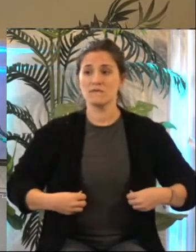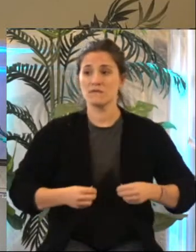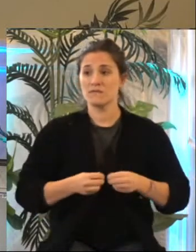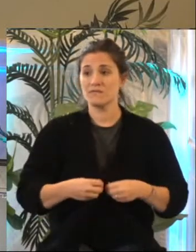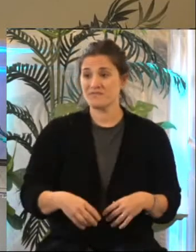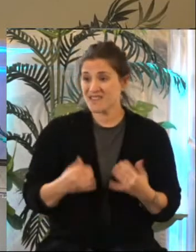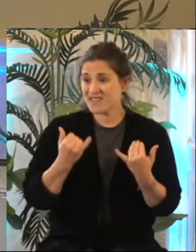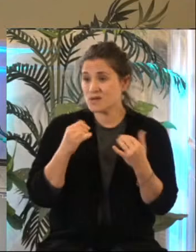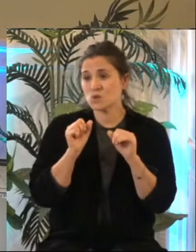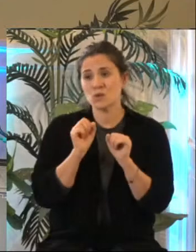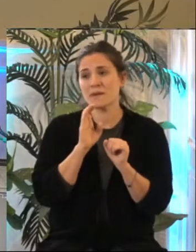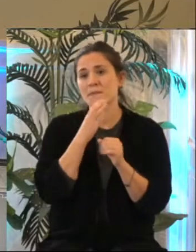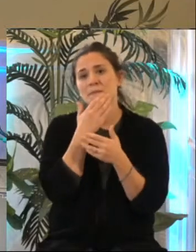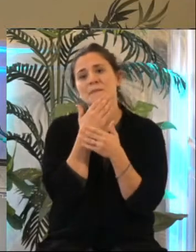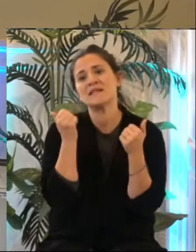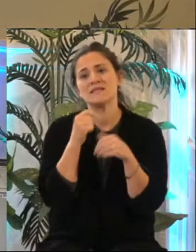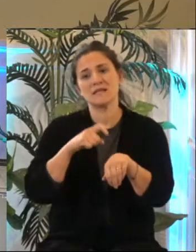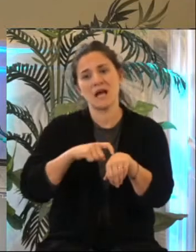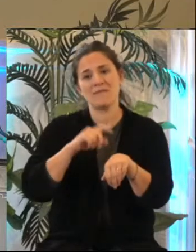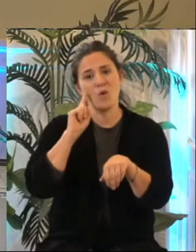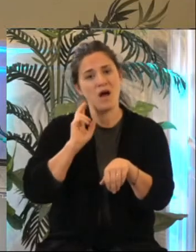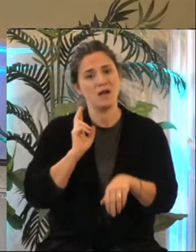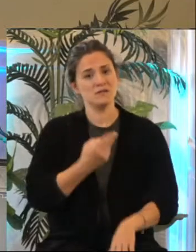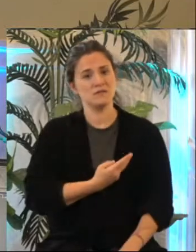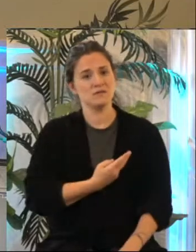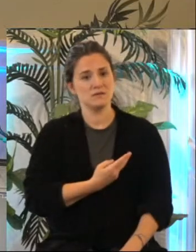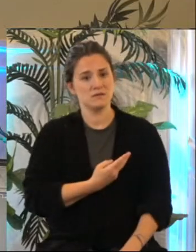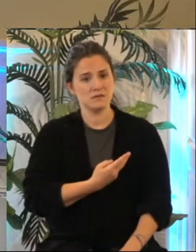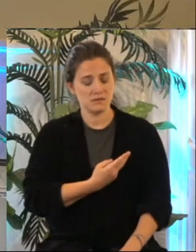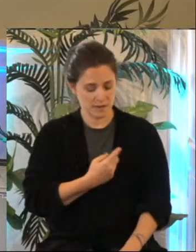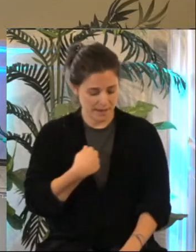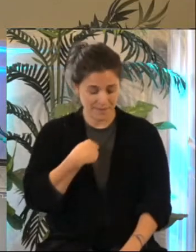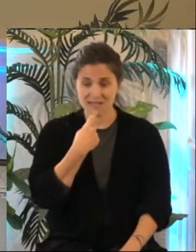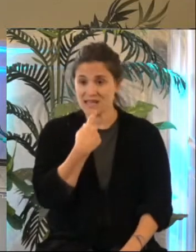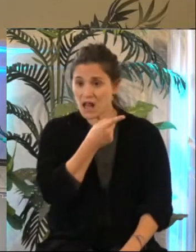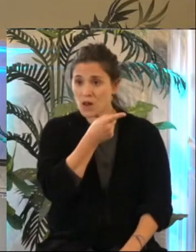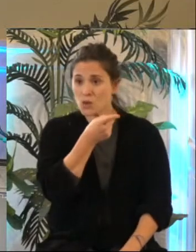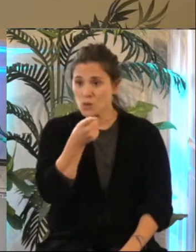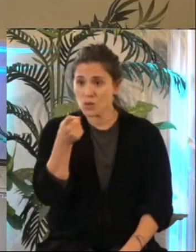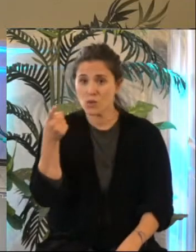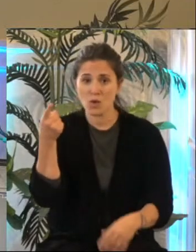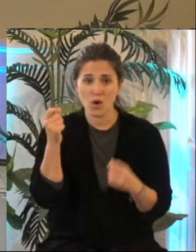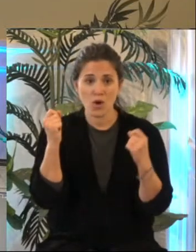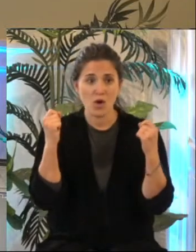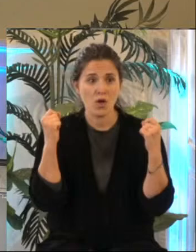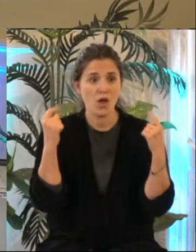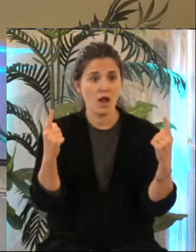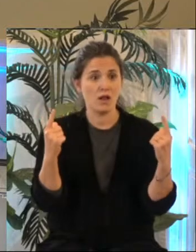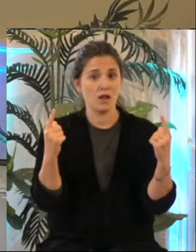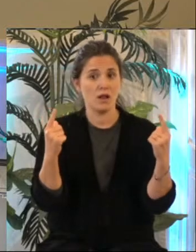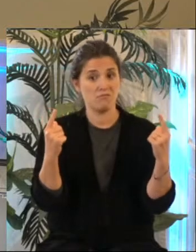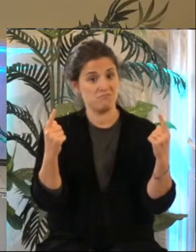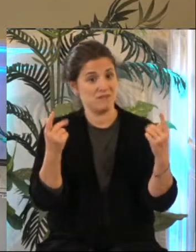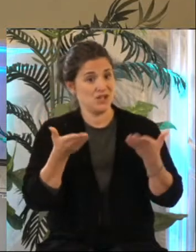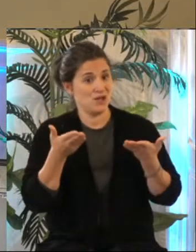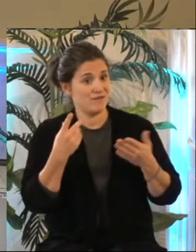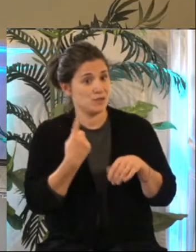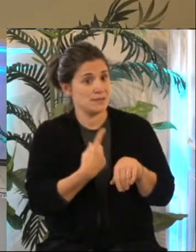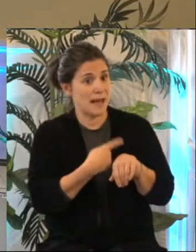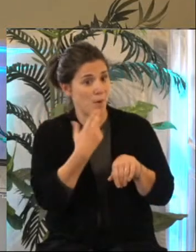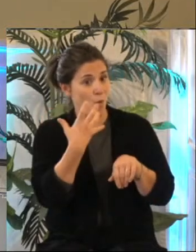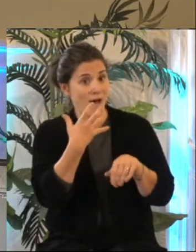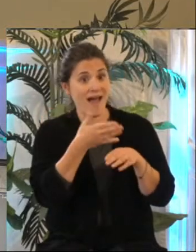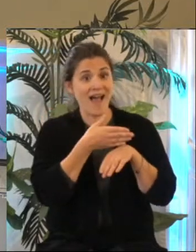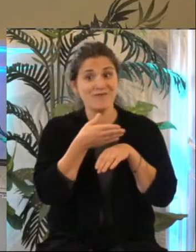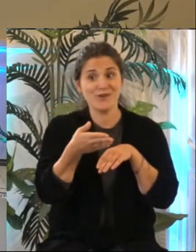could be the best time of our lives. So I want to just ask you to everybody, if you're here for the first time, I hope to meet you in the library